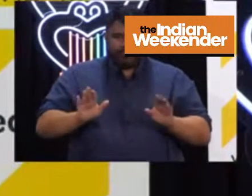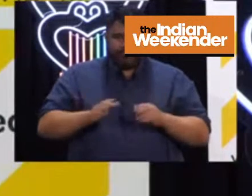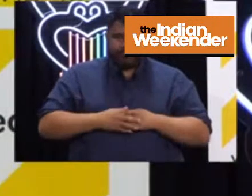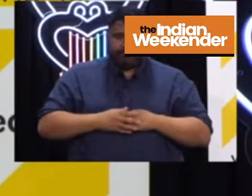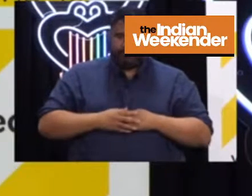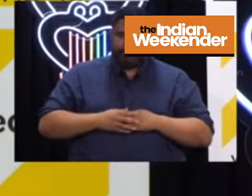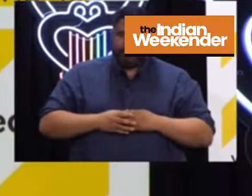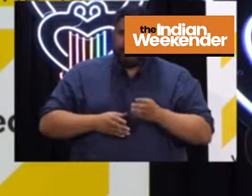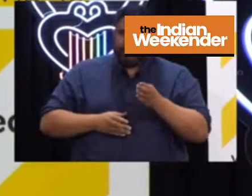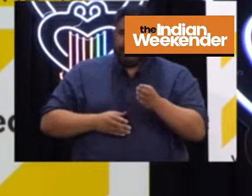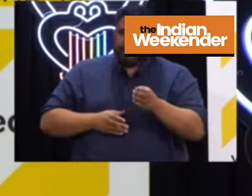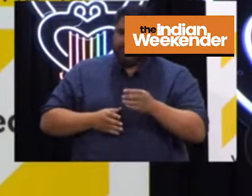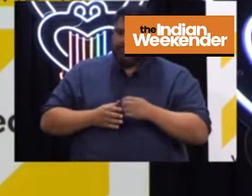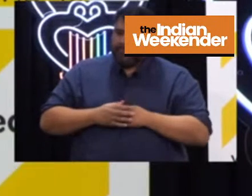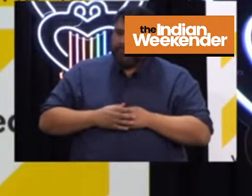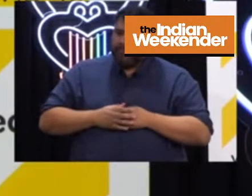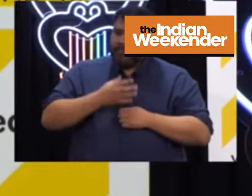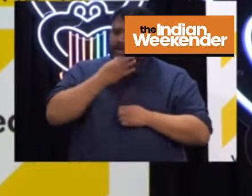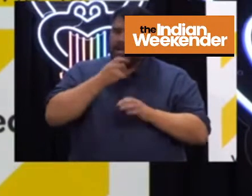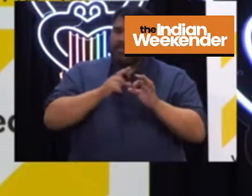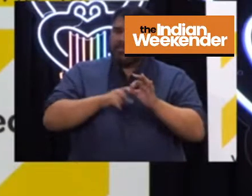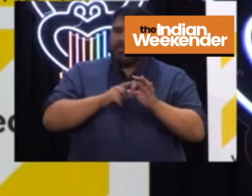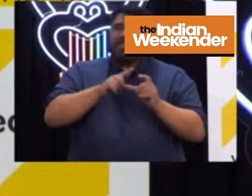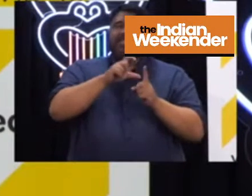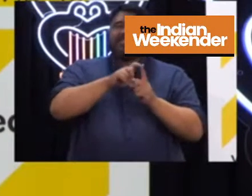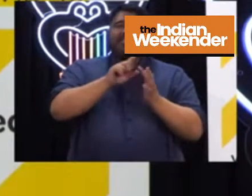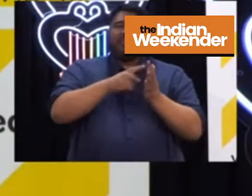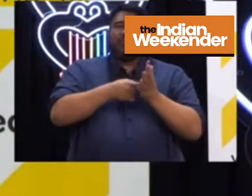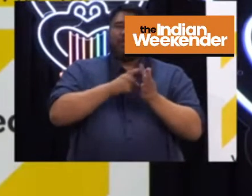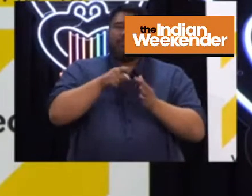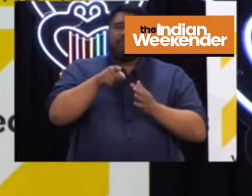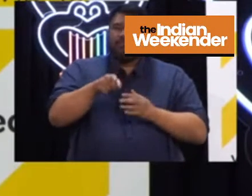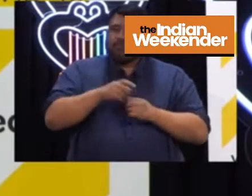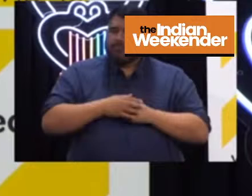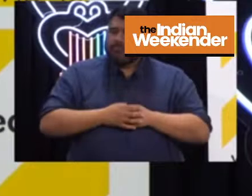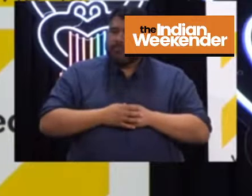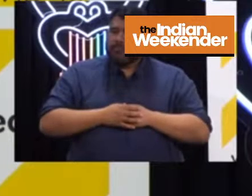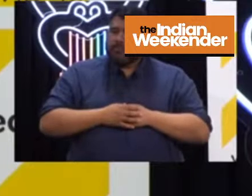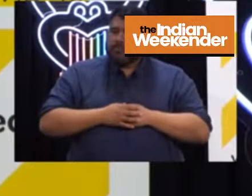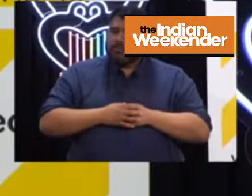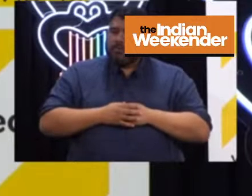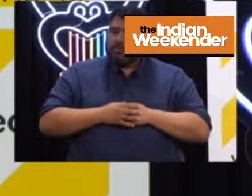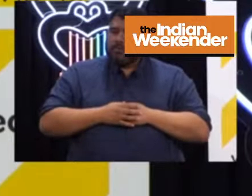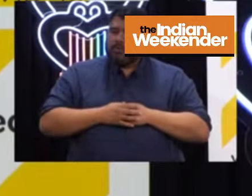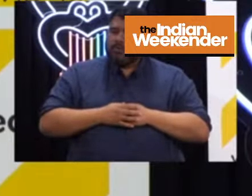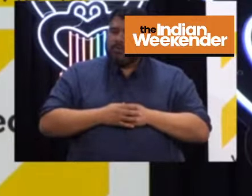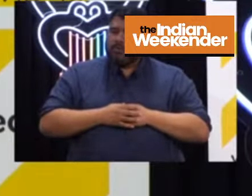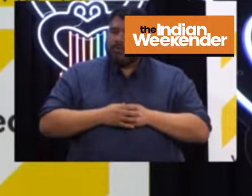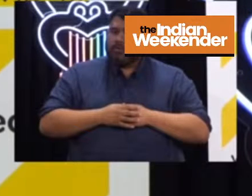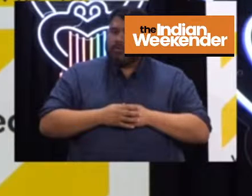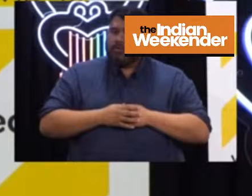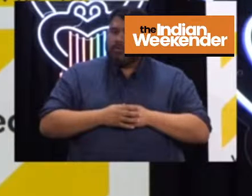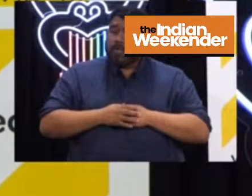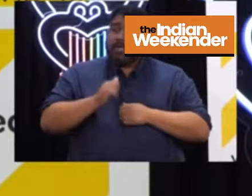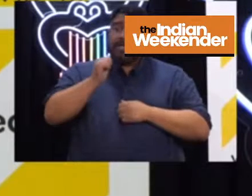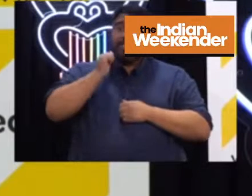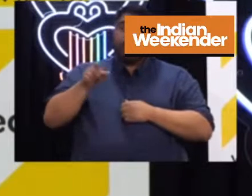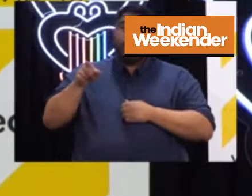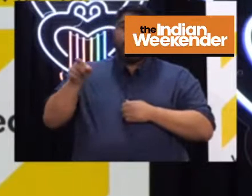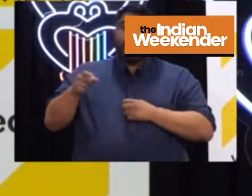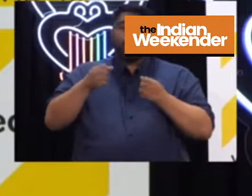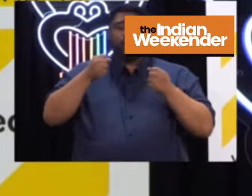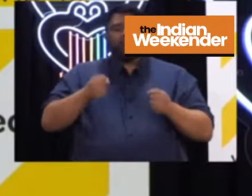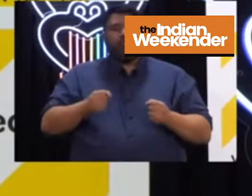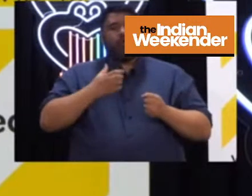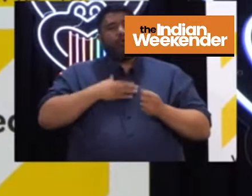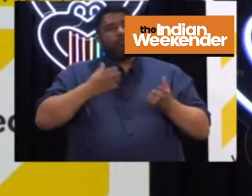you finish, Derek. You gave some pretty big reassurances about a Kiwi summer yesterday. How do you